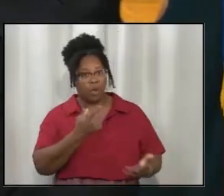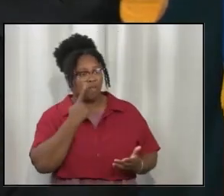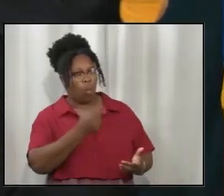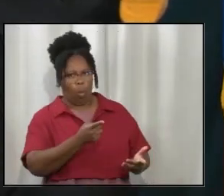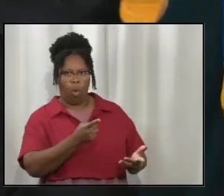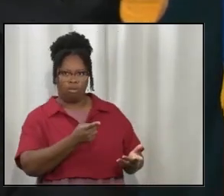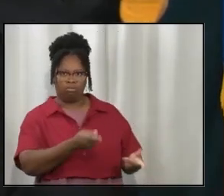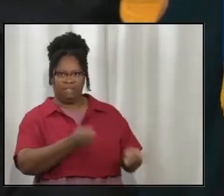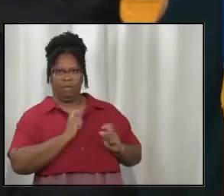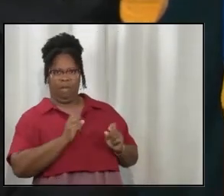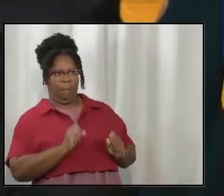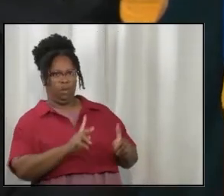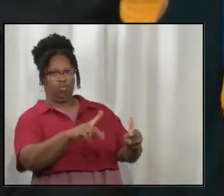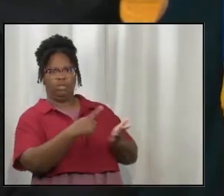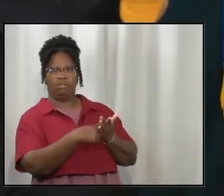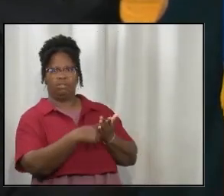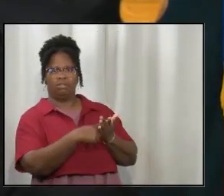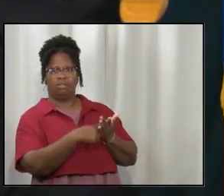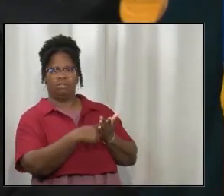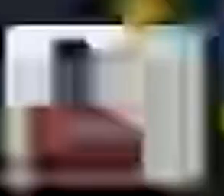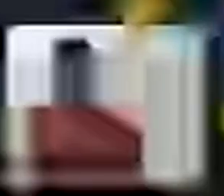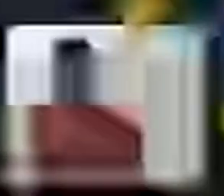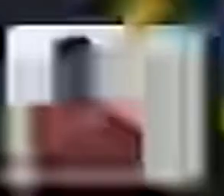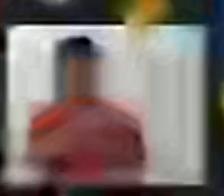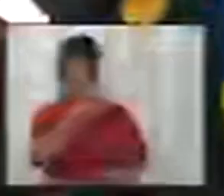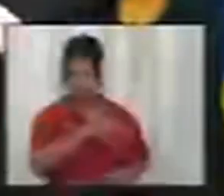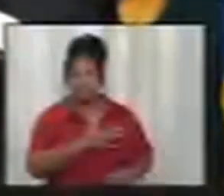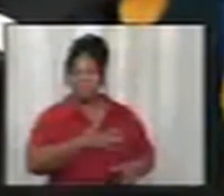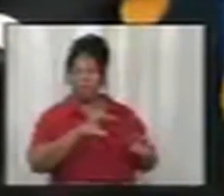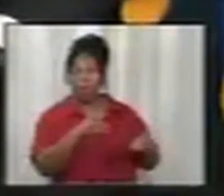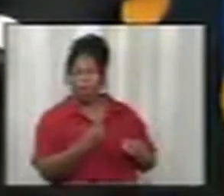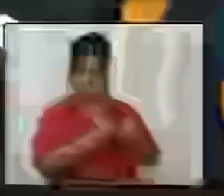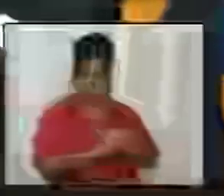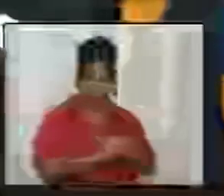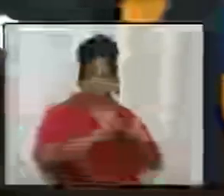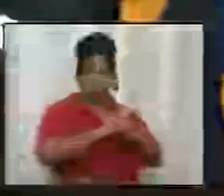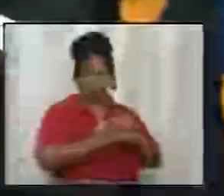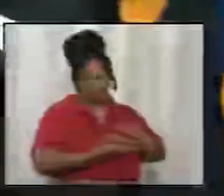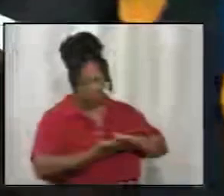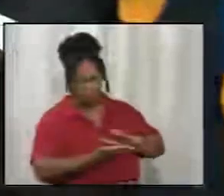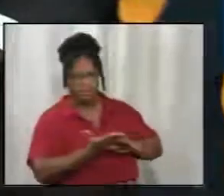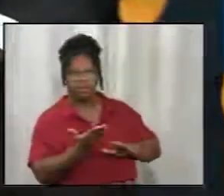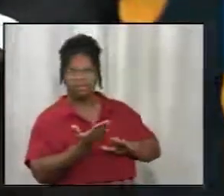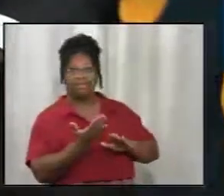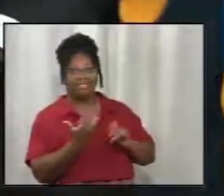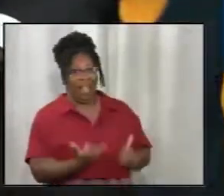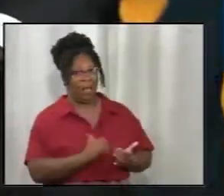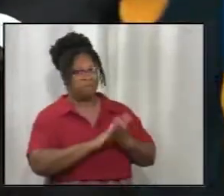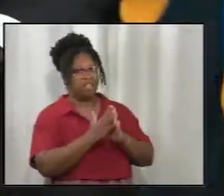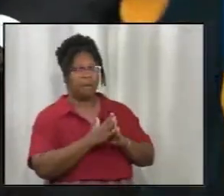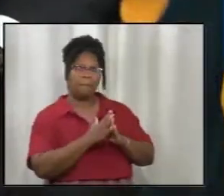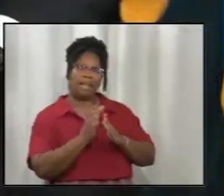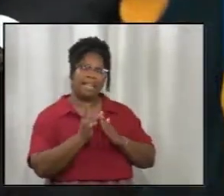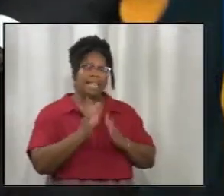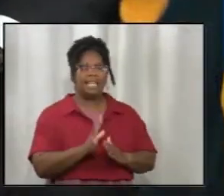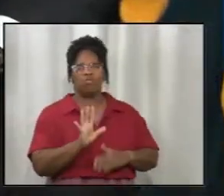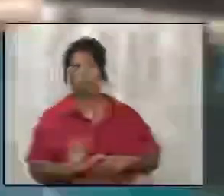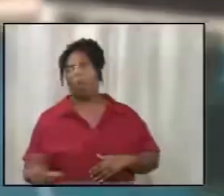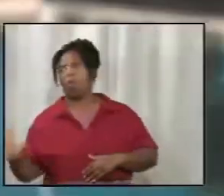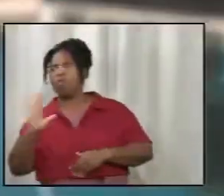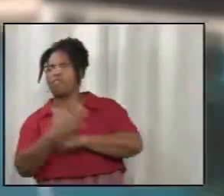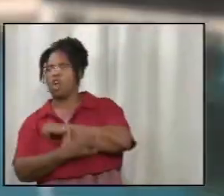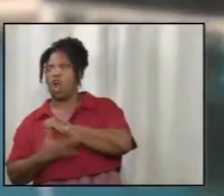the programs that the men and women in my office have started and actually become national leaders using these